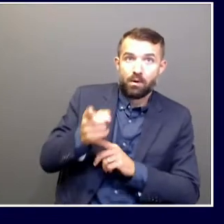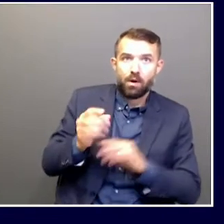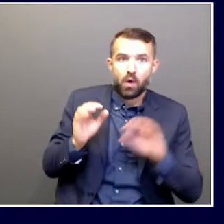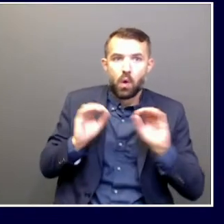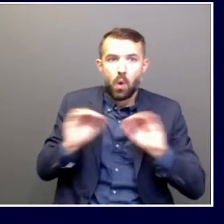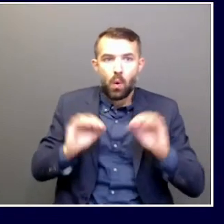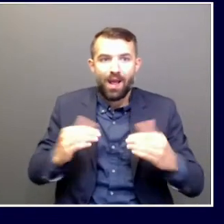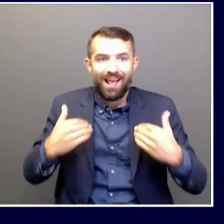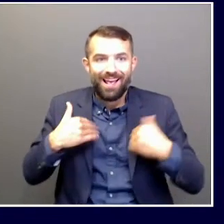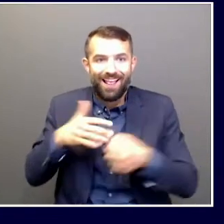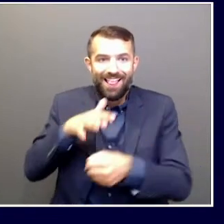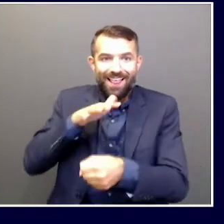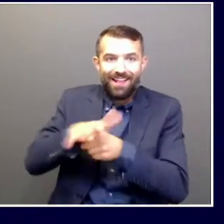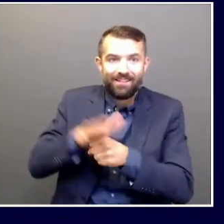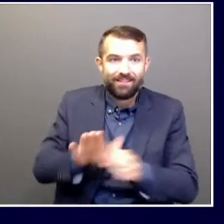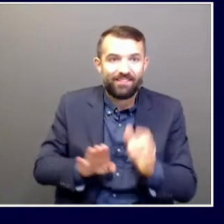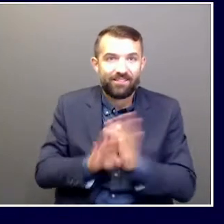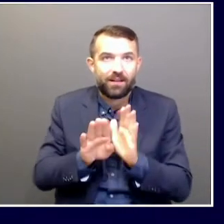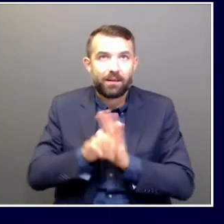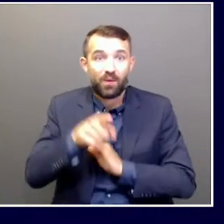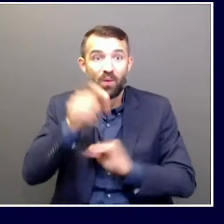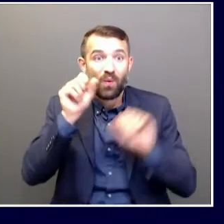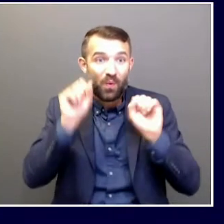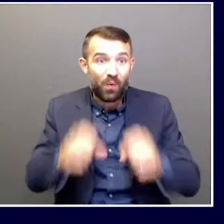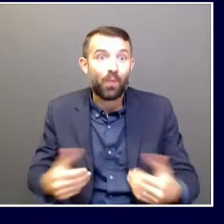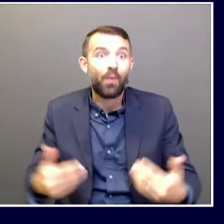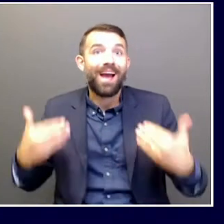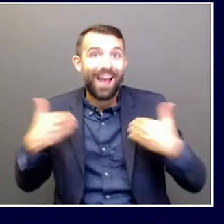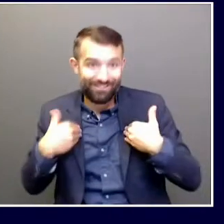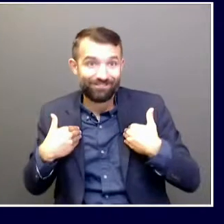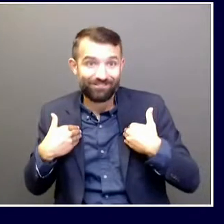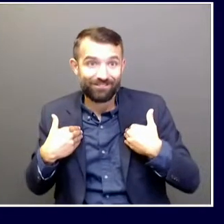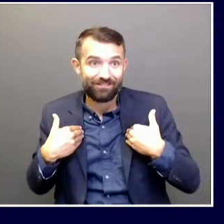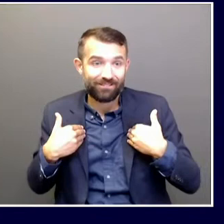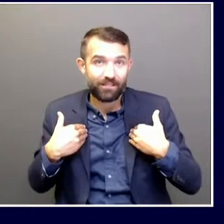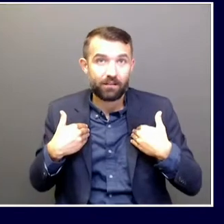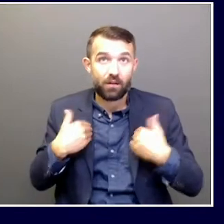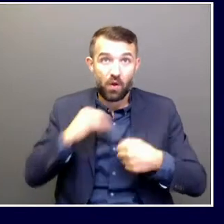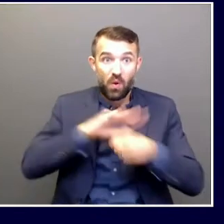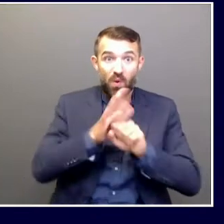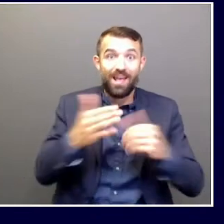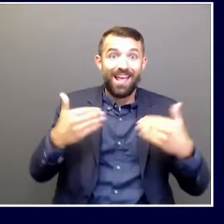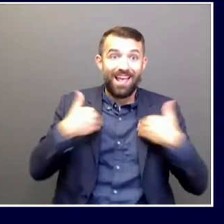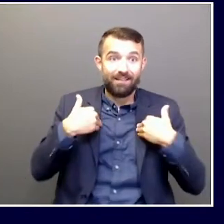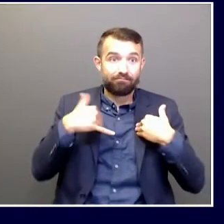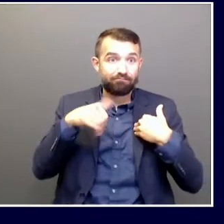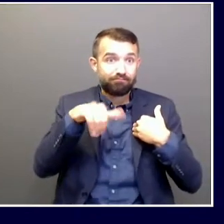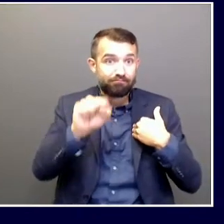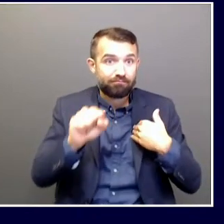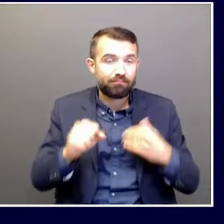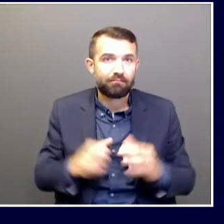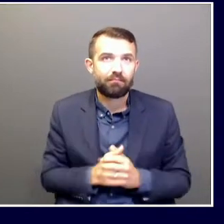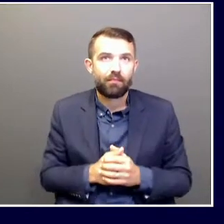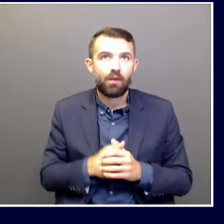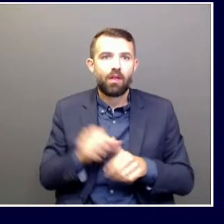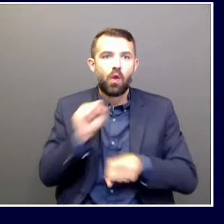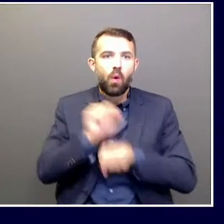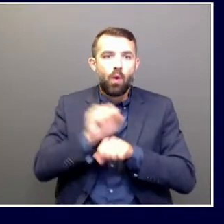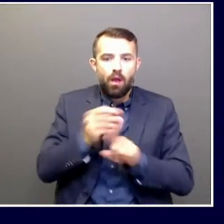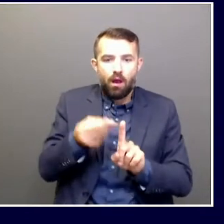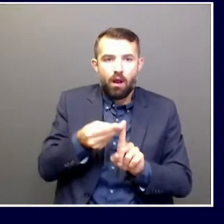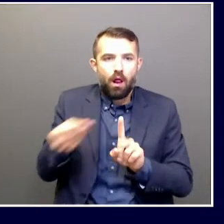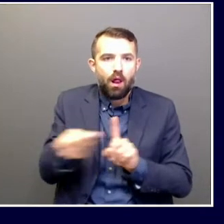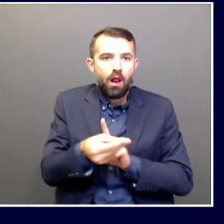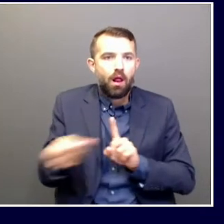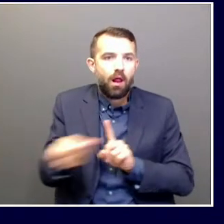COVID-19 and be at work and be spreading it before you get tested on that Friday or whatever day of the week it is you choose